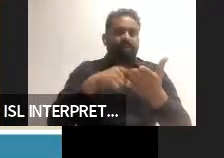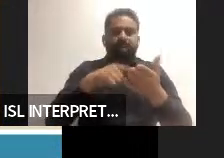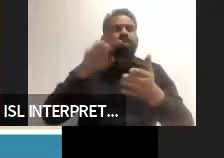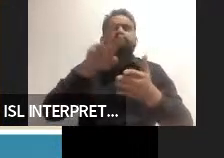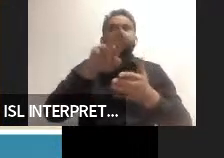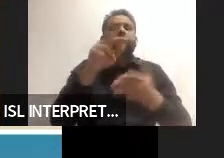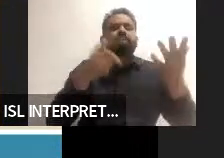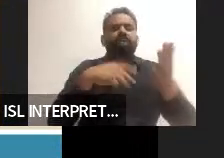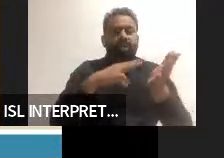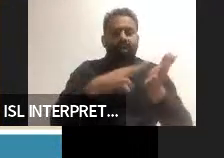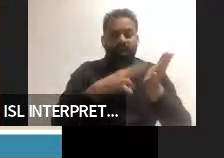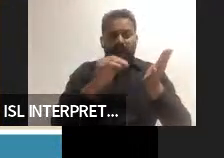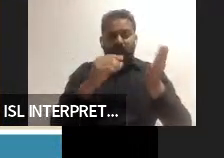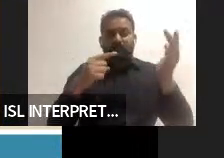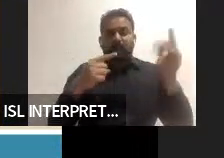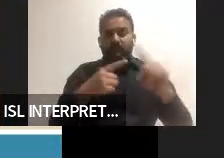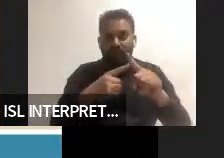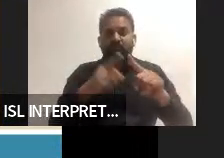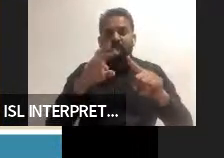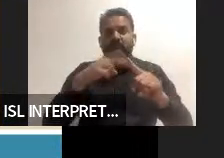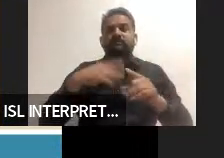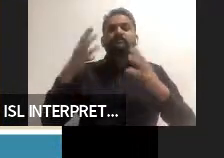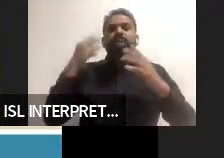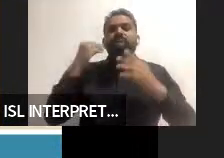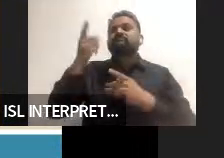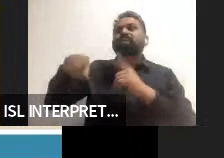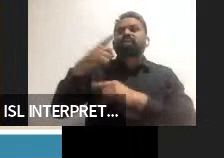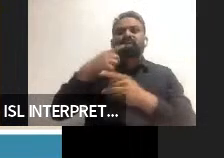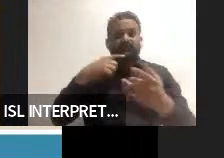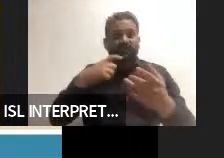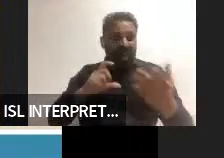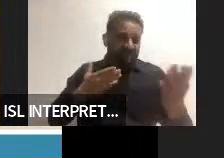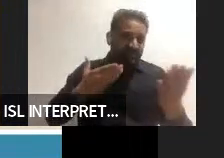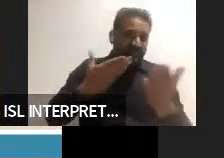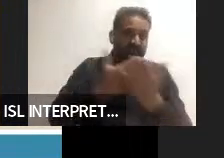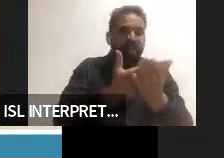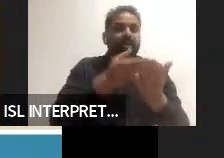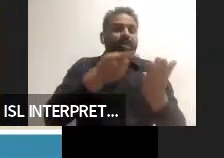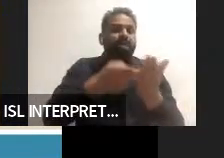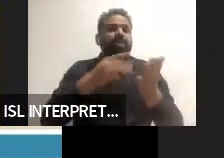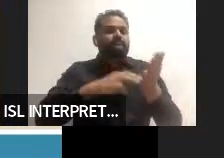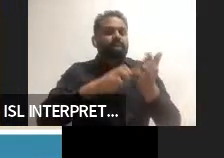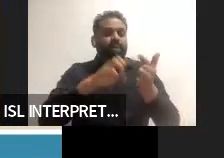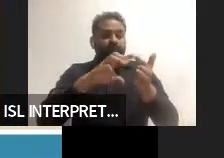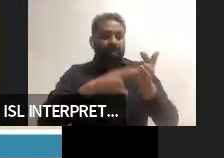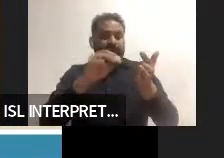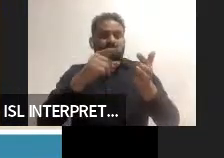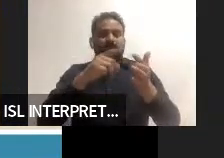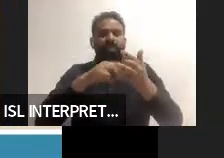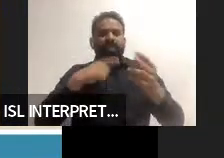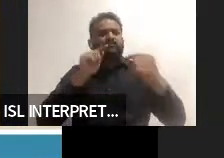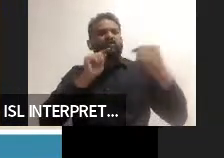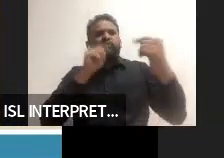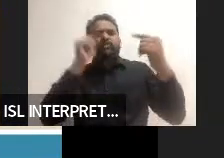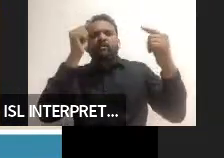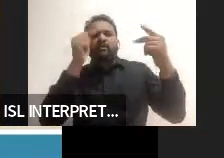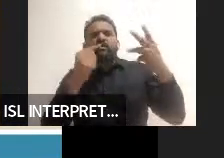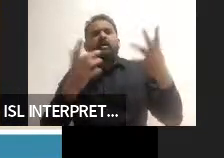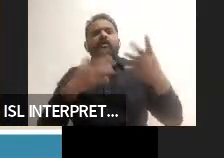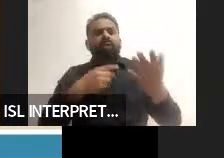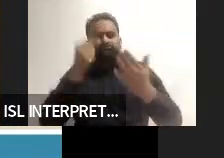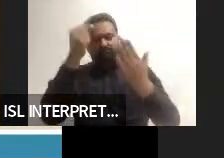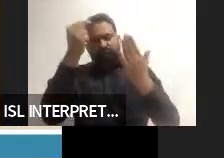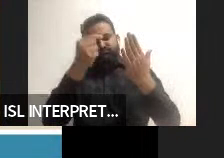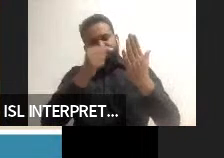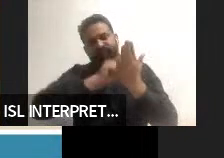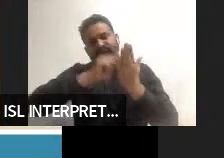On behalf of your client, through the memoranda, you are presenting your argument in a written form, and in a written